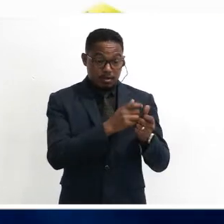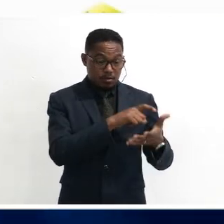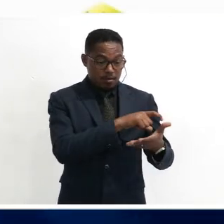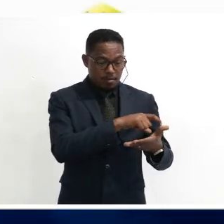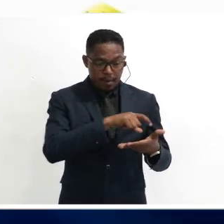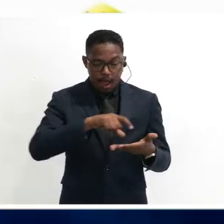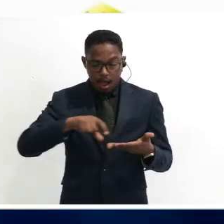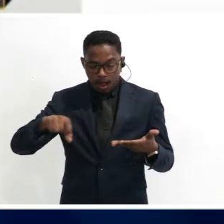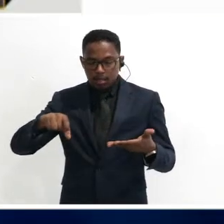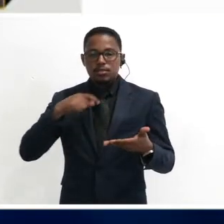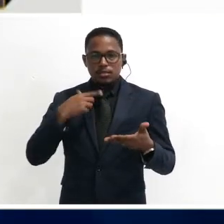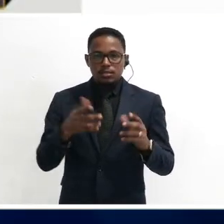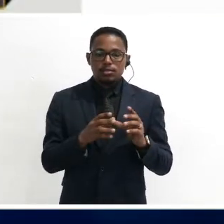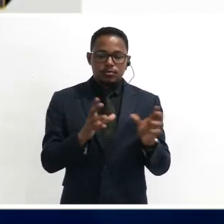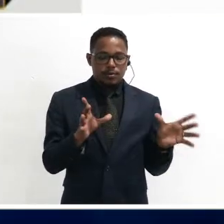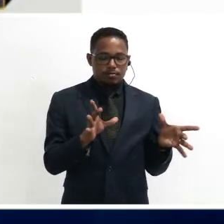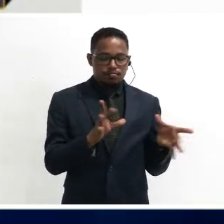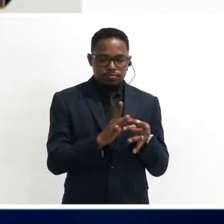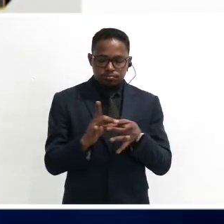function.